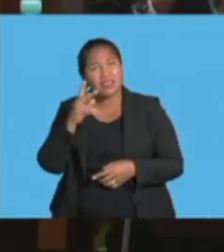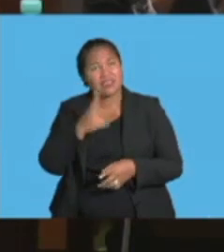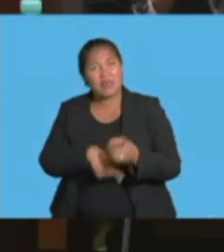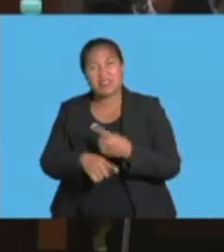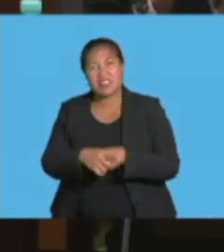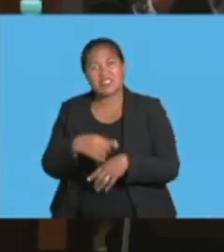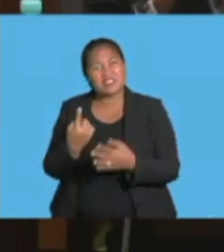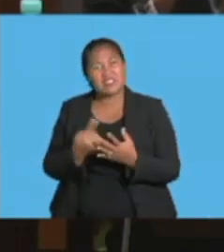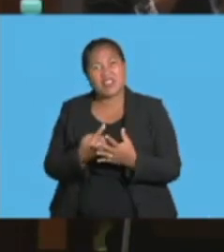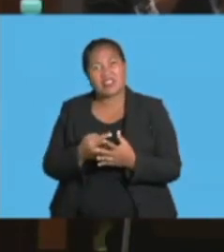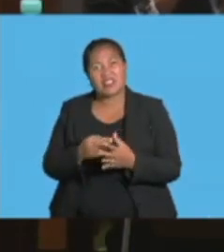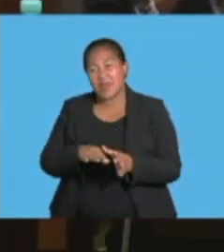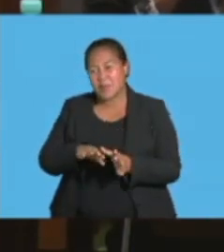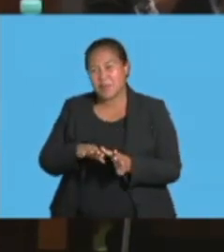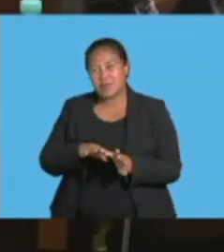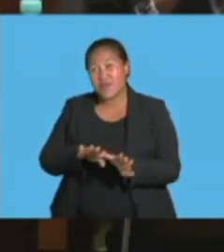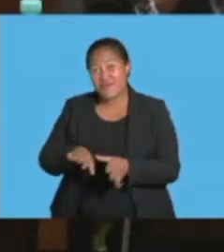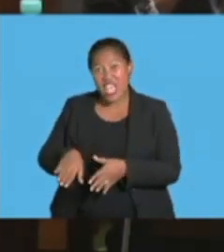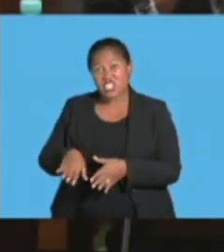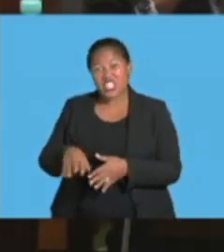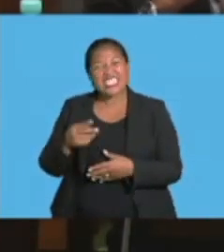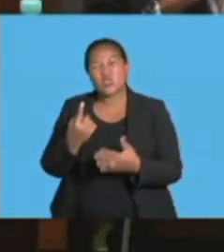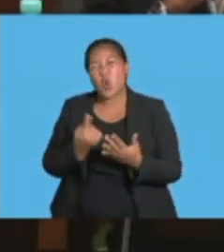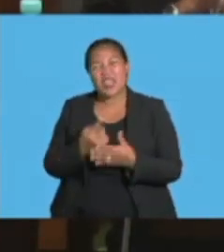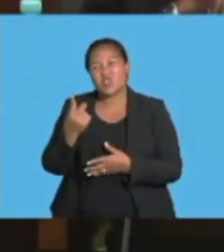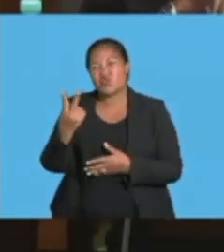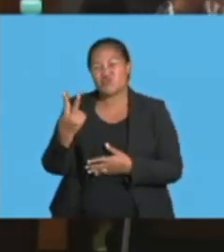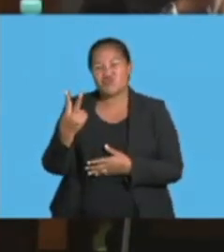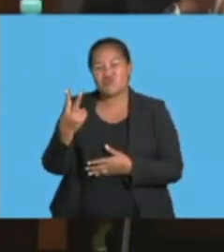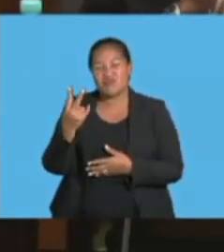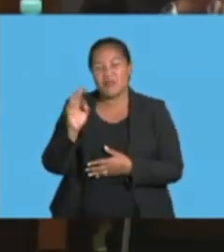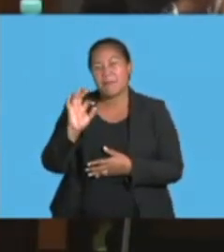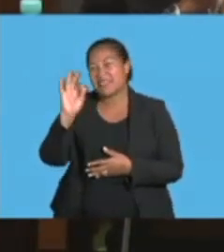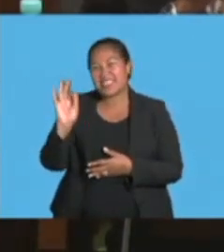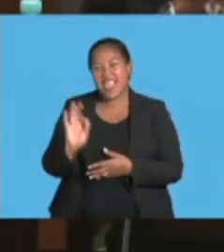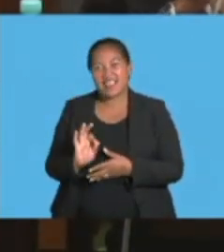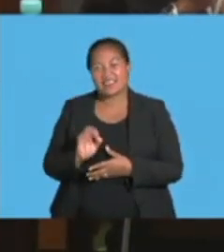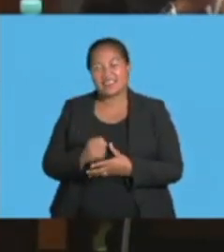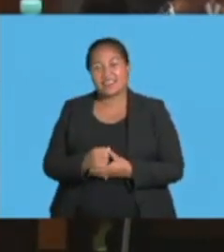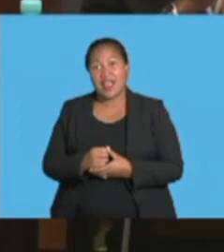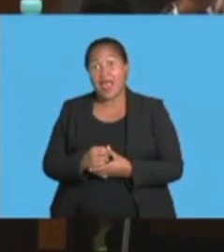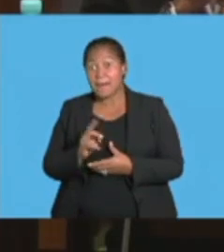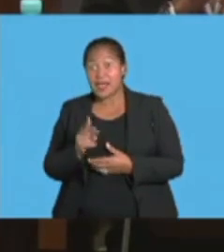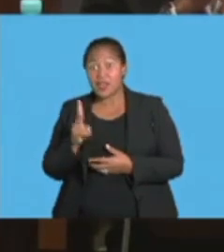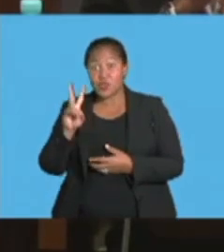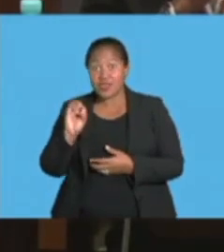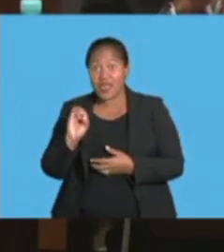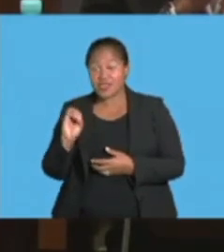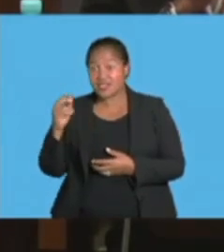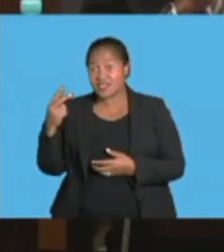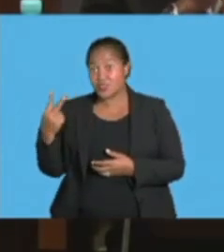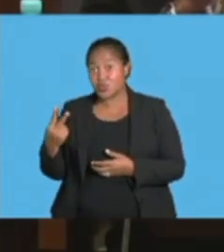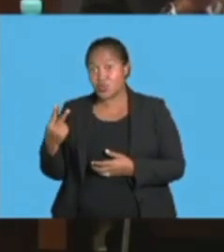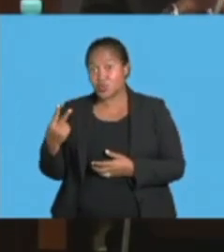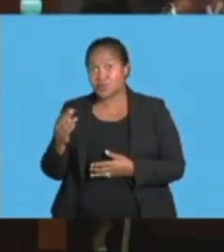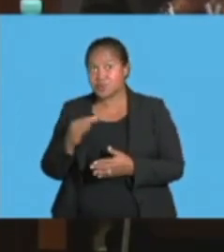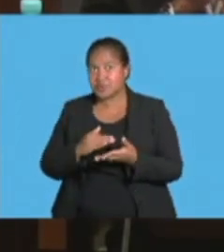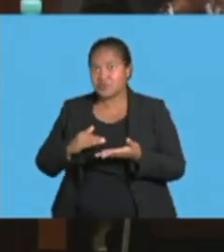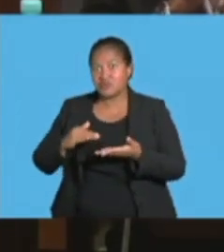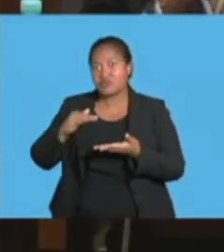2% in 1970. By about 2002, this had risen to